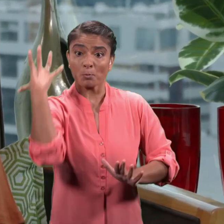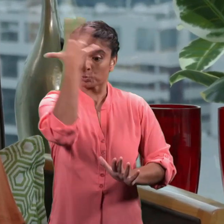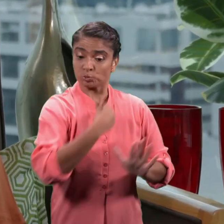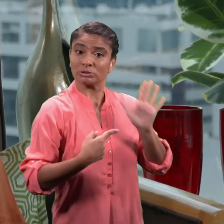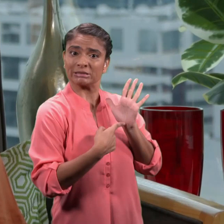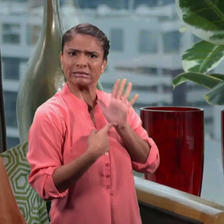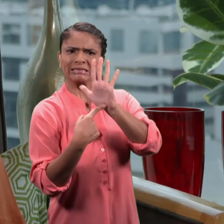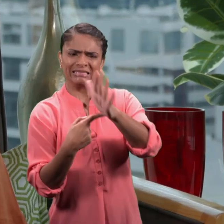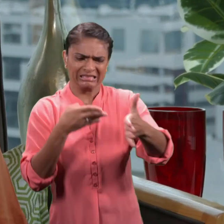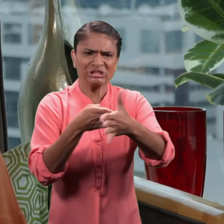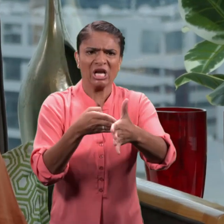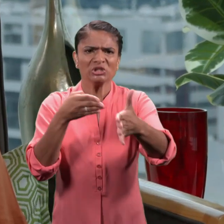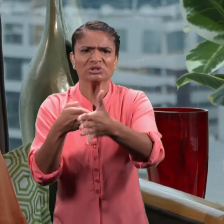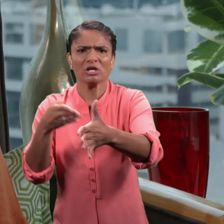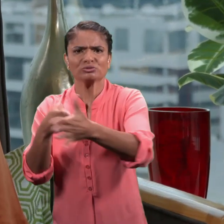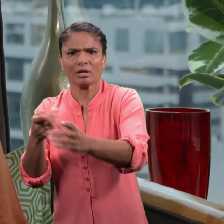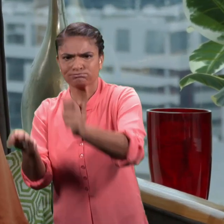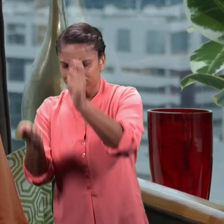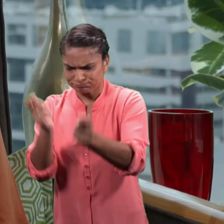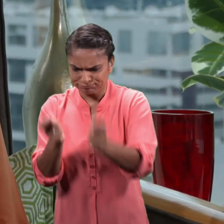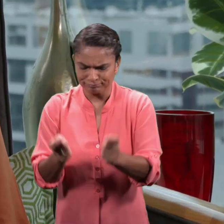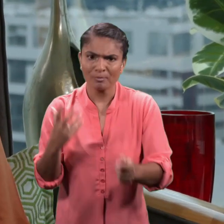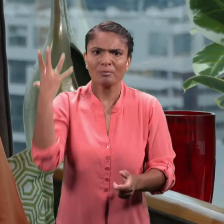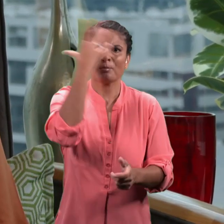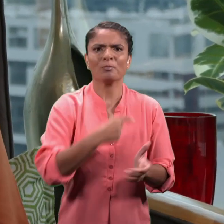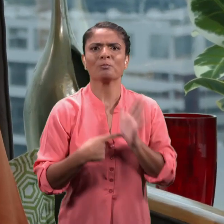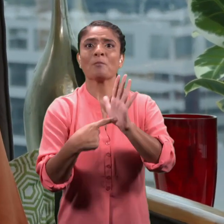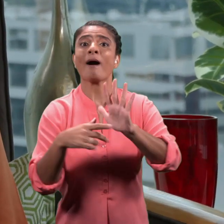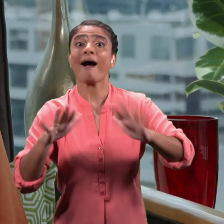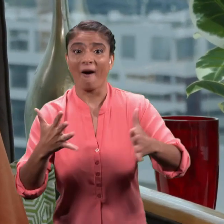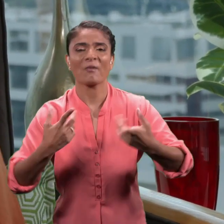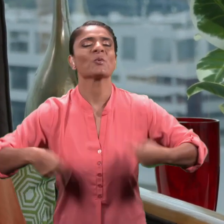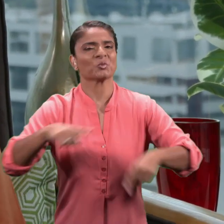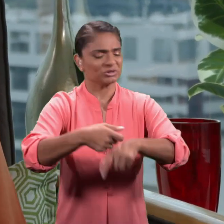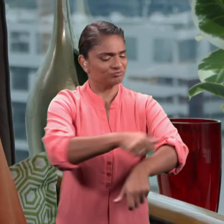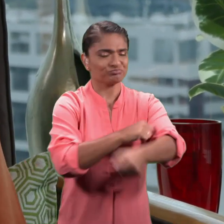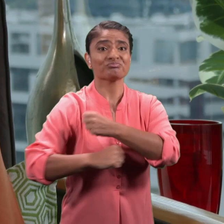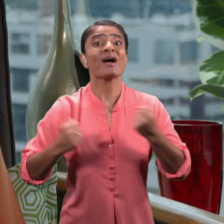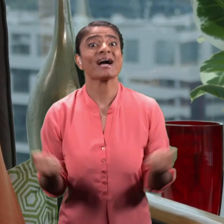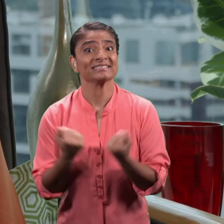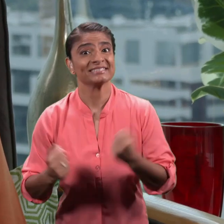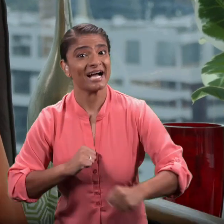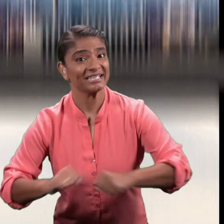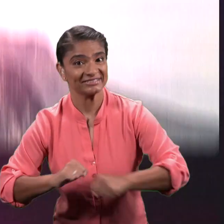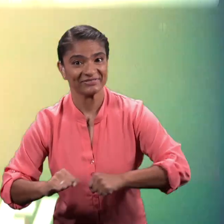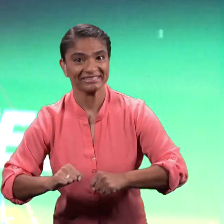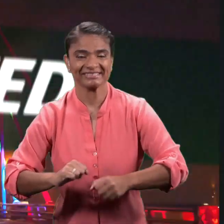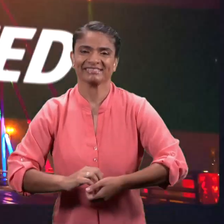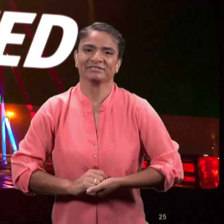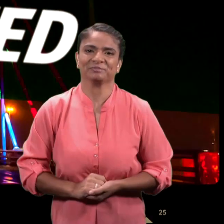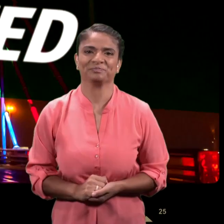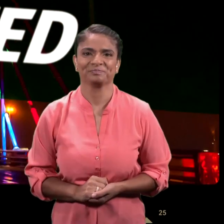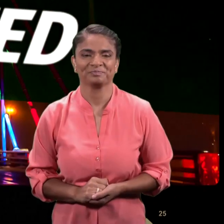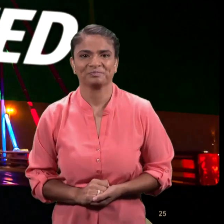beauty standards that have been set and ultimately expose the beauty that exists in disability. Now, let's get activated.